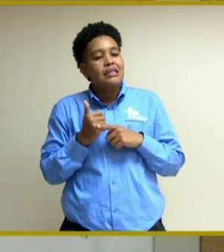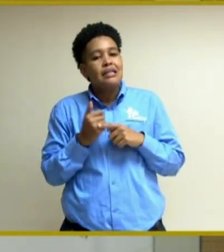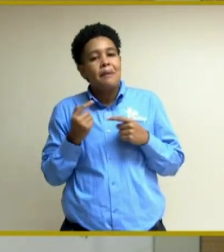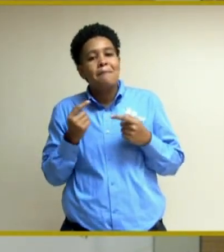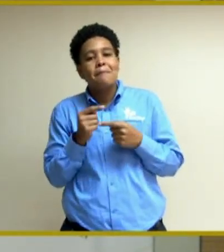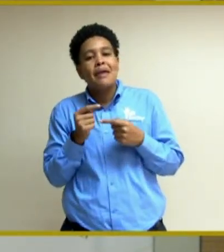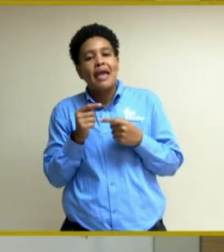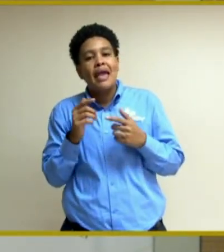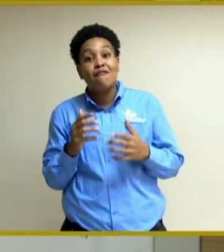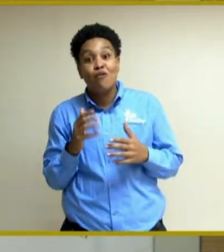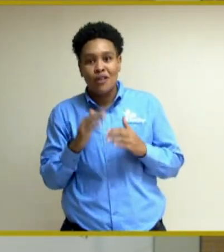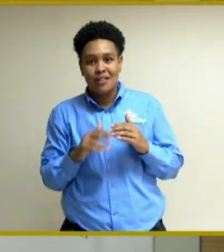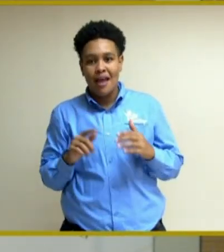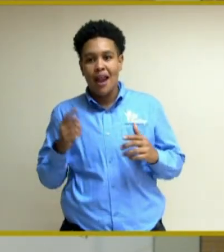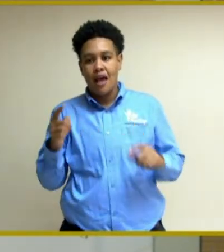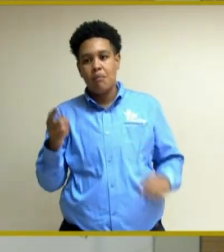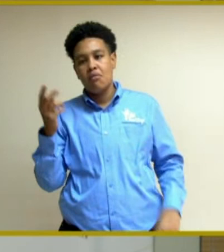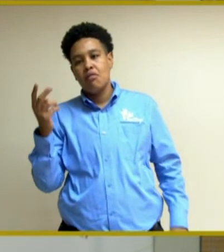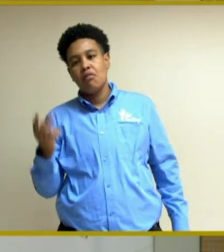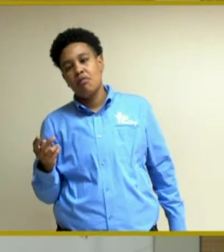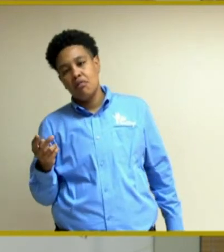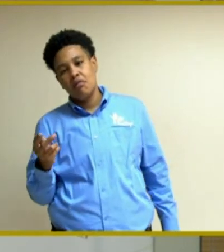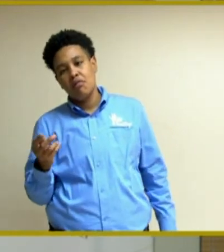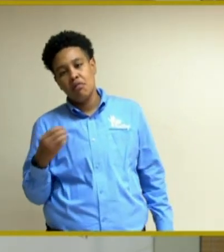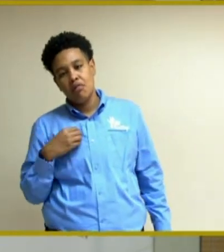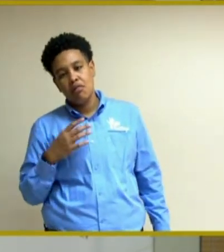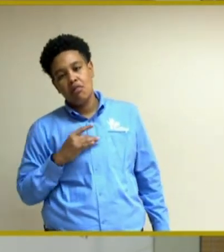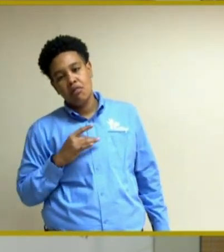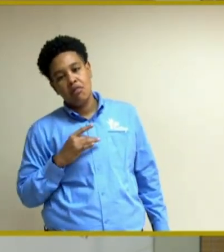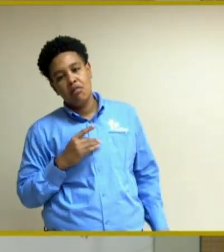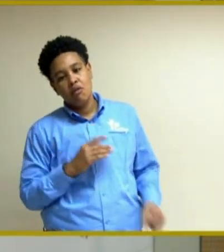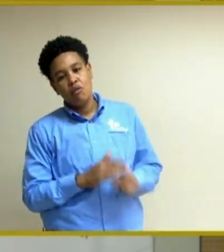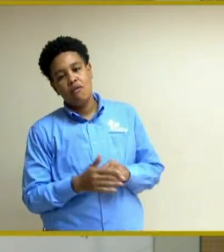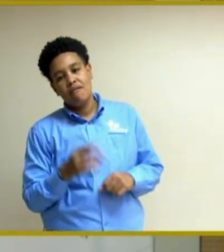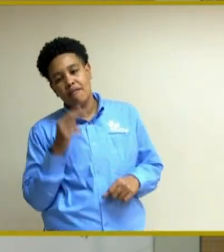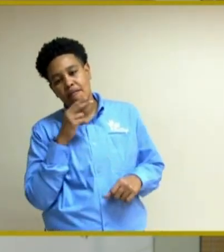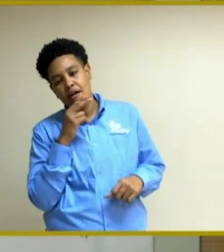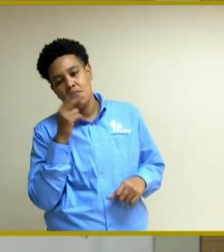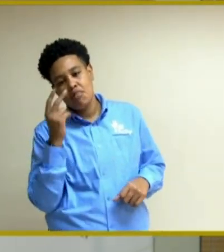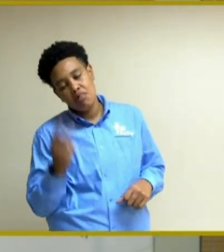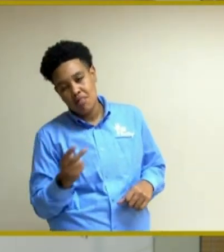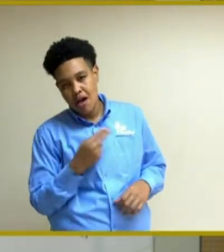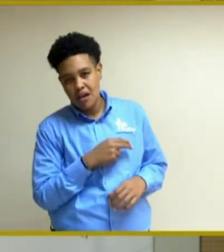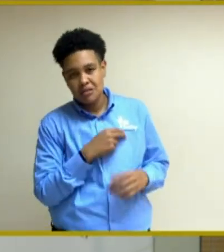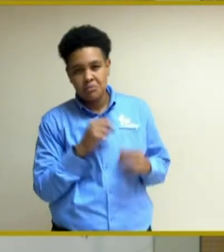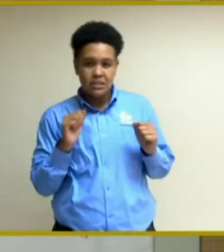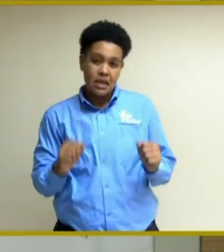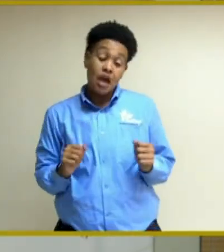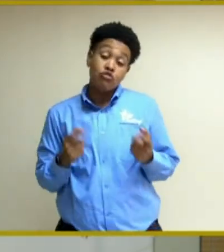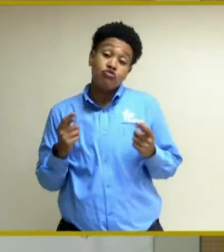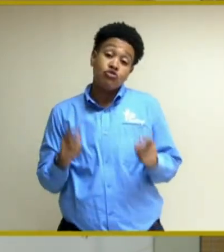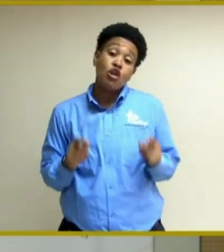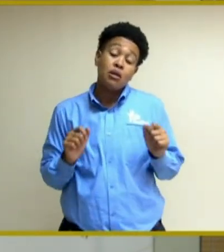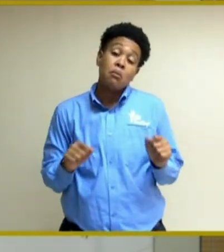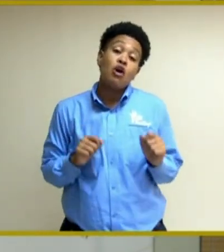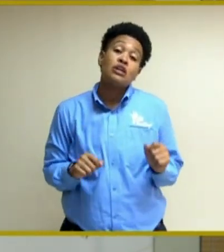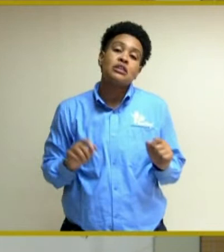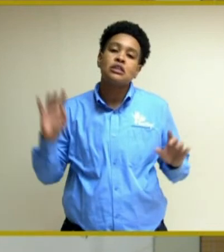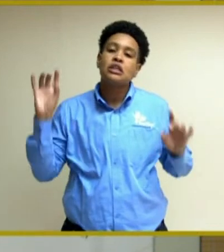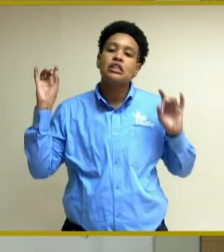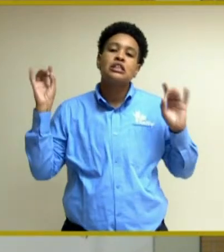painful than going and being exposed to the COVID-19 infection that can result in very